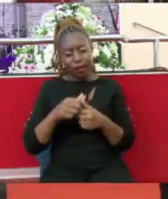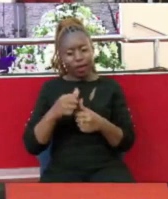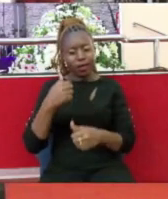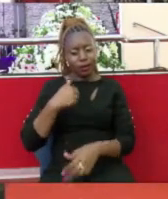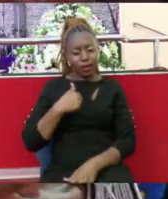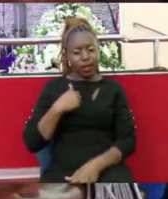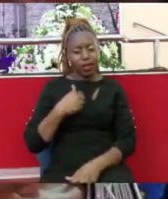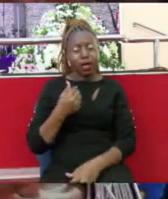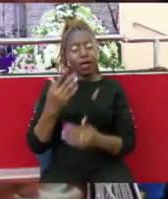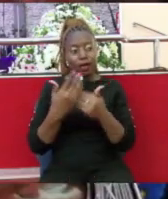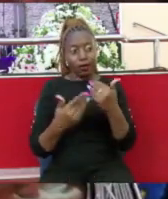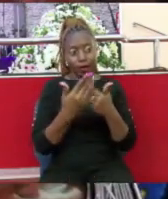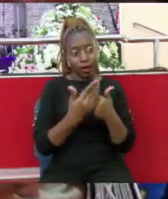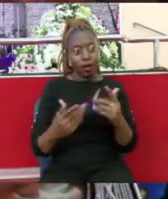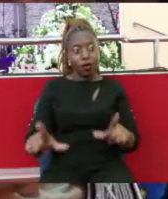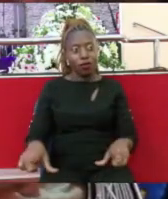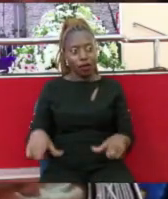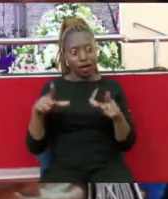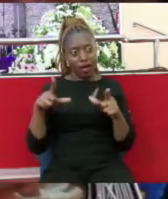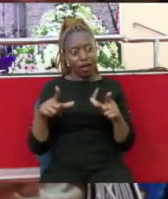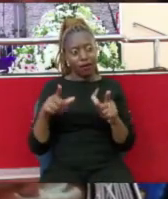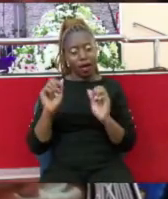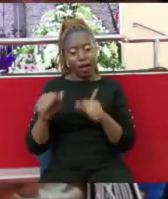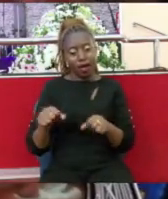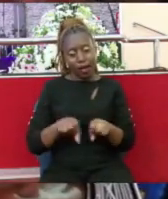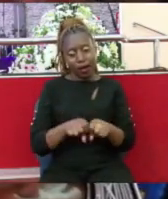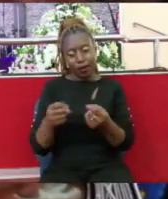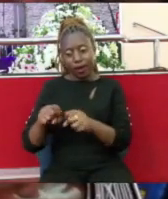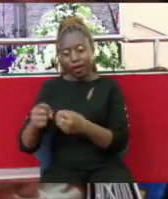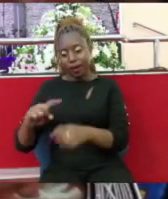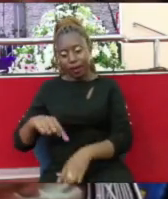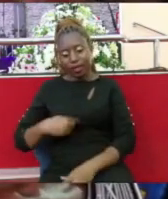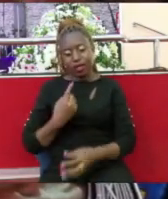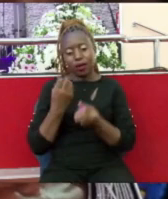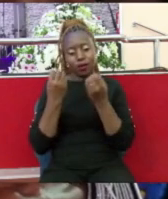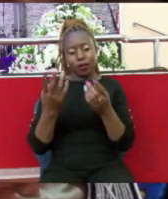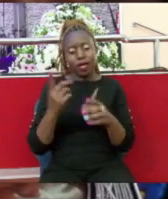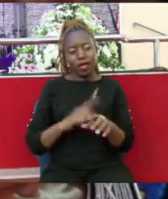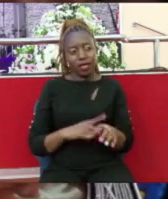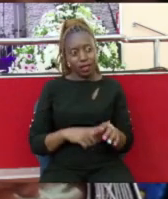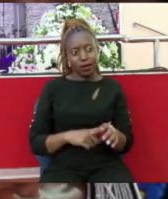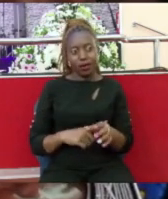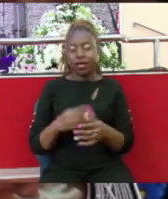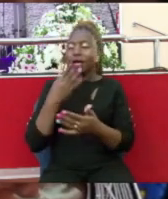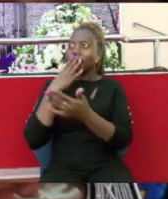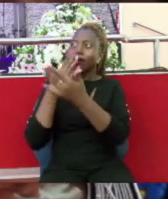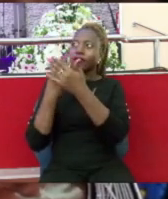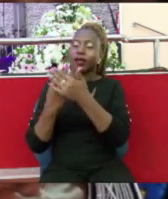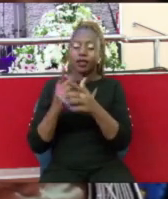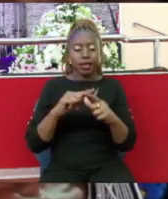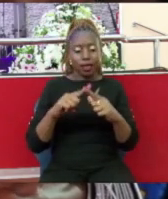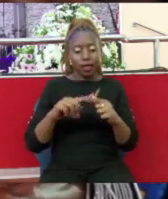break myself as many times as possible. Vuja mara nyingi niwezavyo. And he gave thanks. Na akashukuru. And he gave out the food.